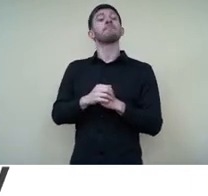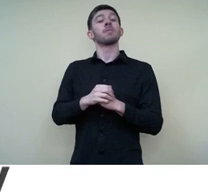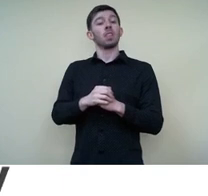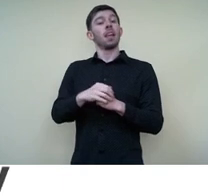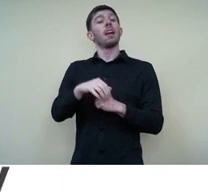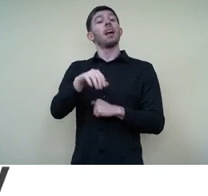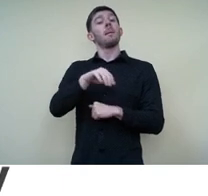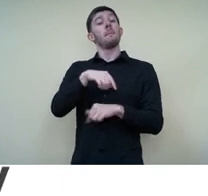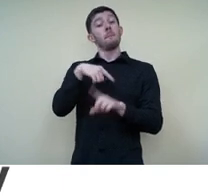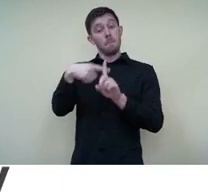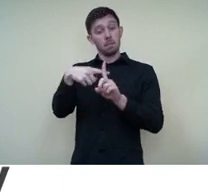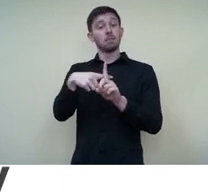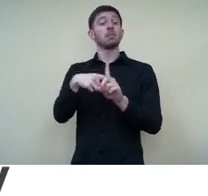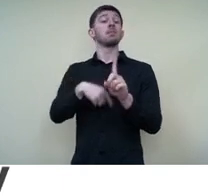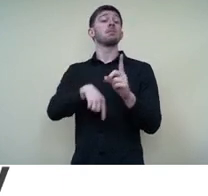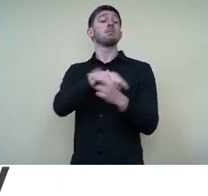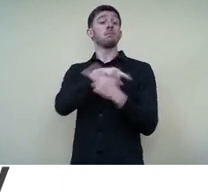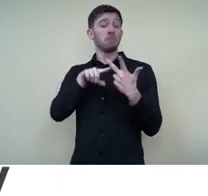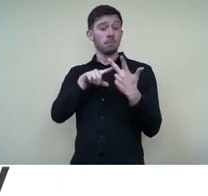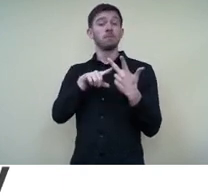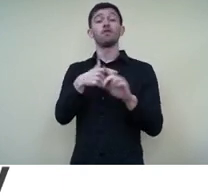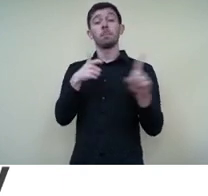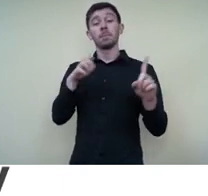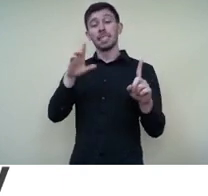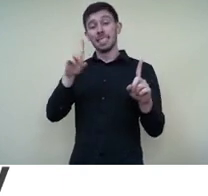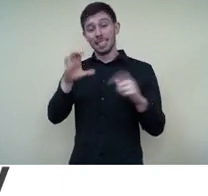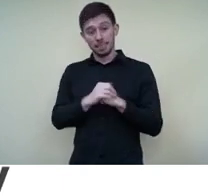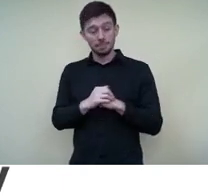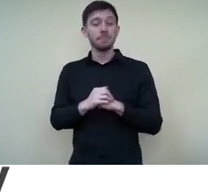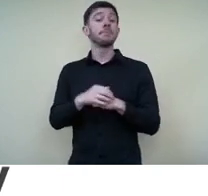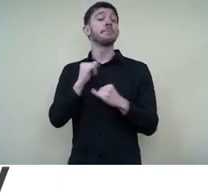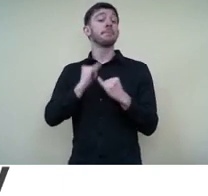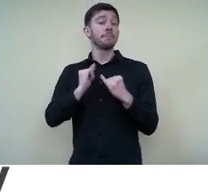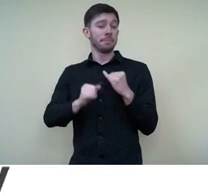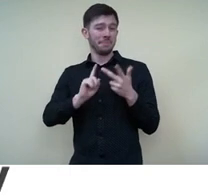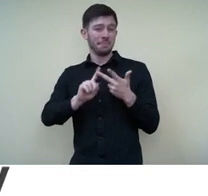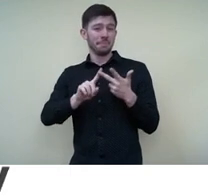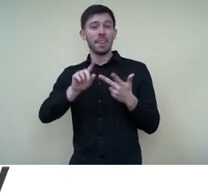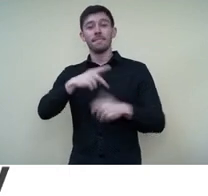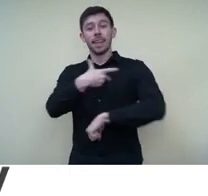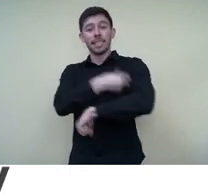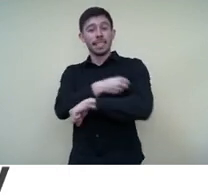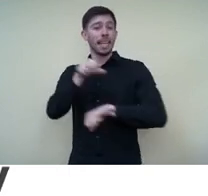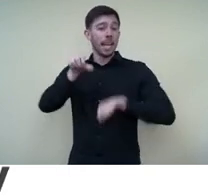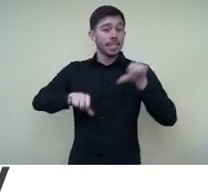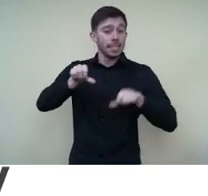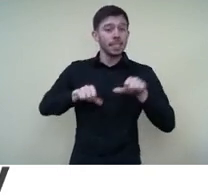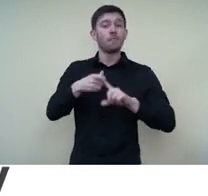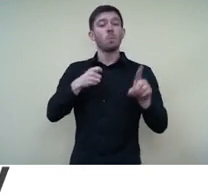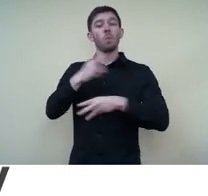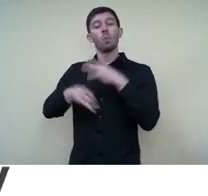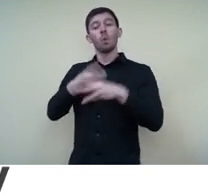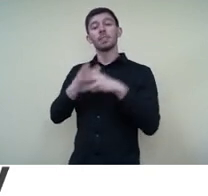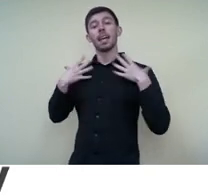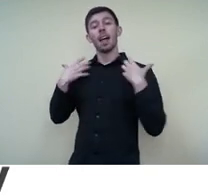and inoculation. These three definitions come from the CDC, and the final definition, which is vaccine hesitancy, is defined by the World Health Organization